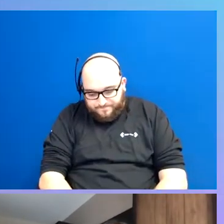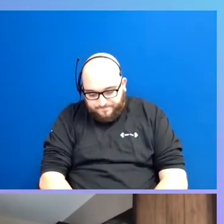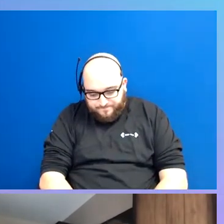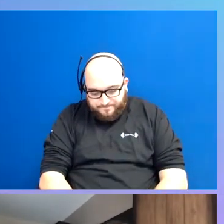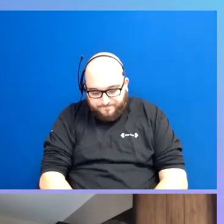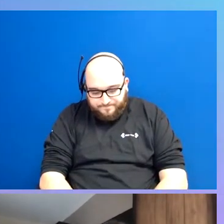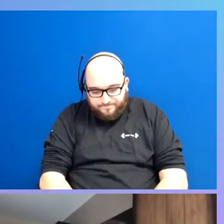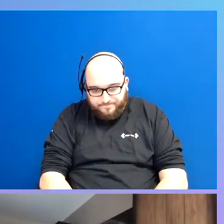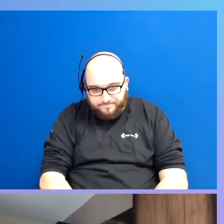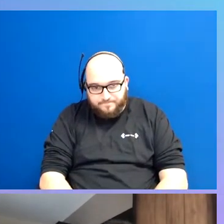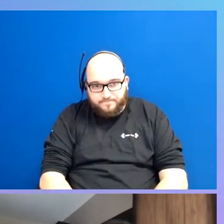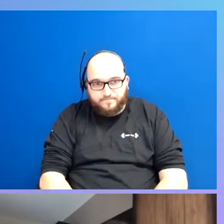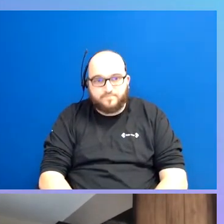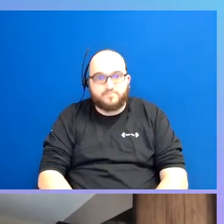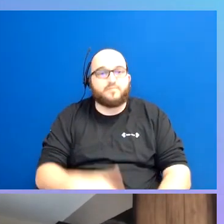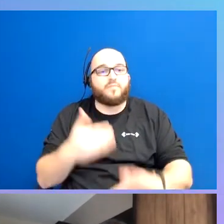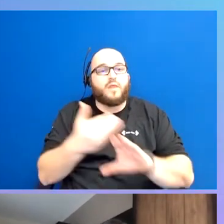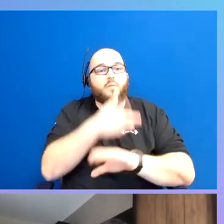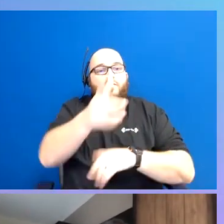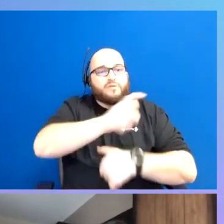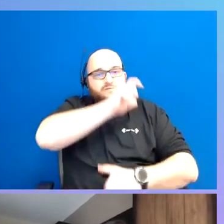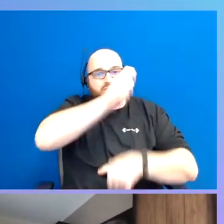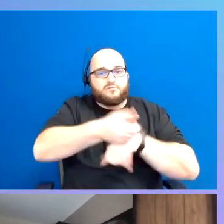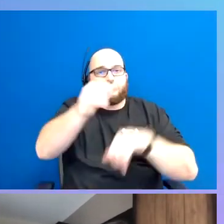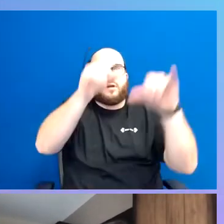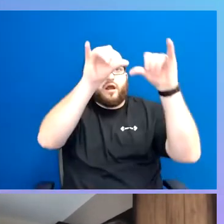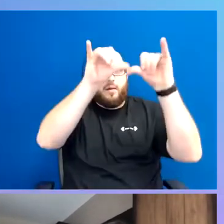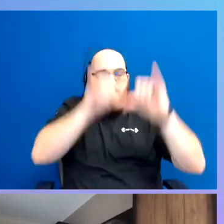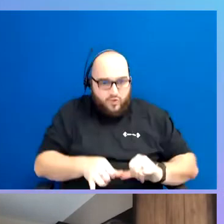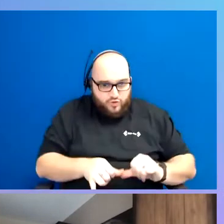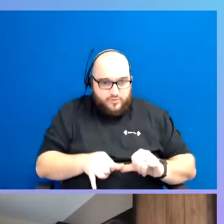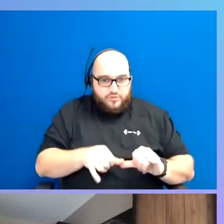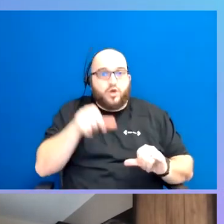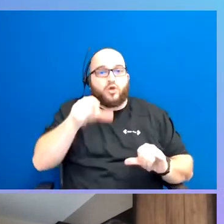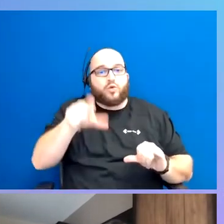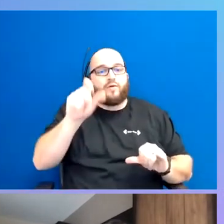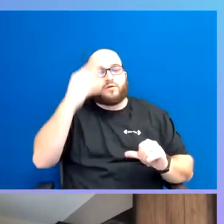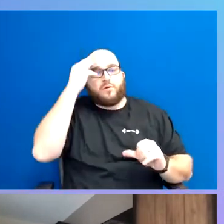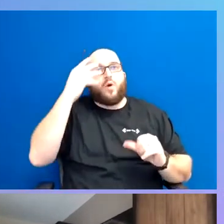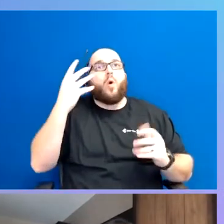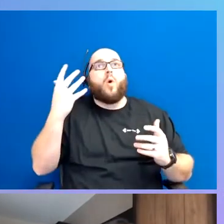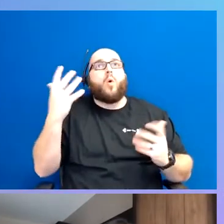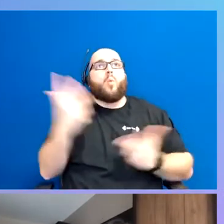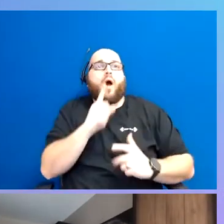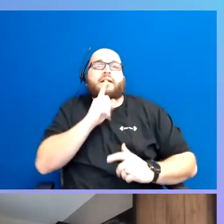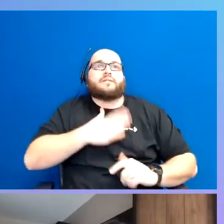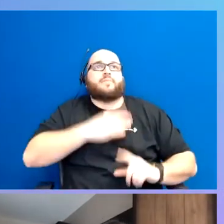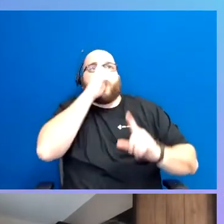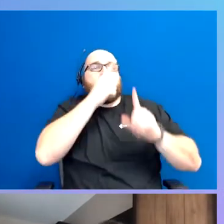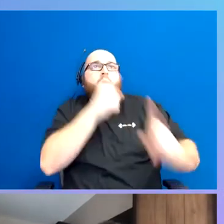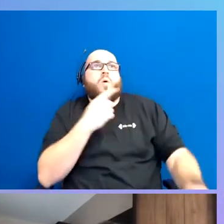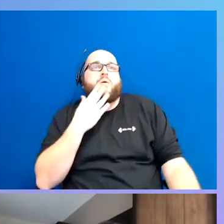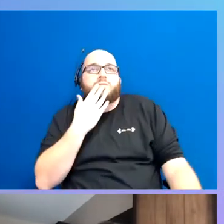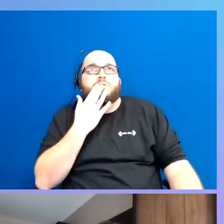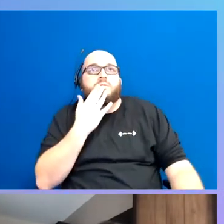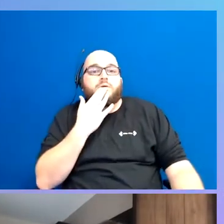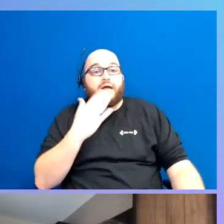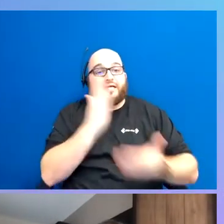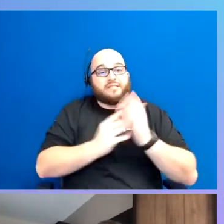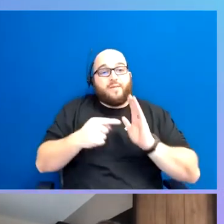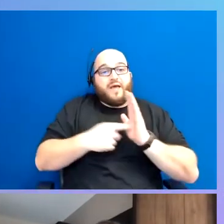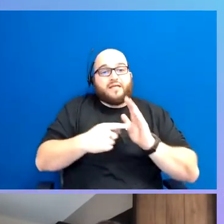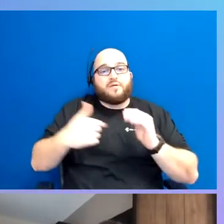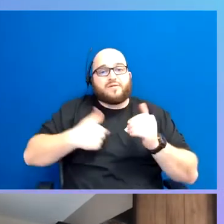So before you set measures and measurements of accessibility, you need to think about what your accessibility goals are. And I have some examples here to help you think